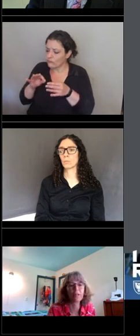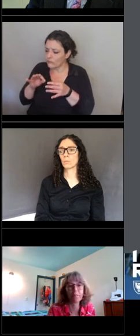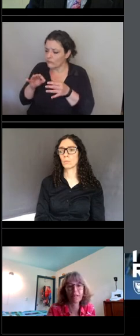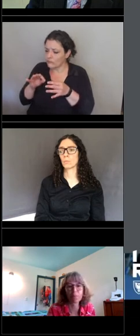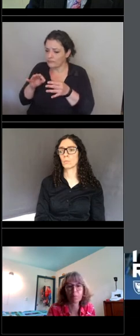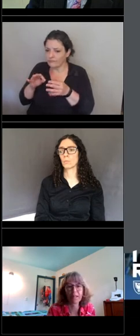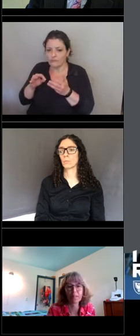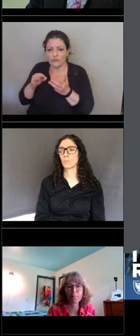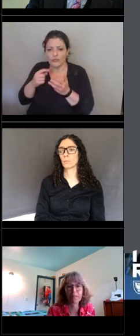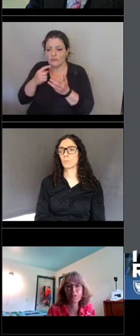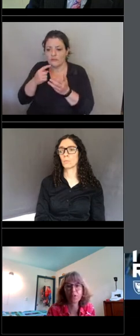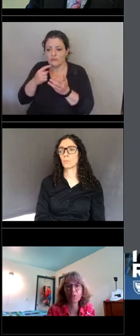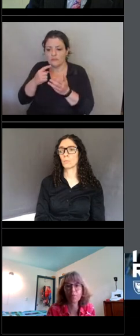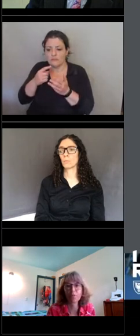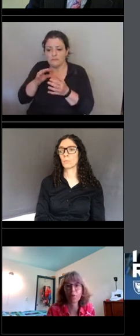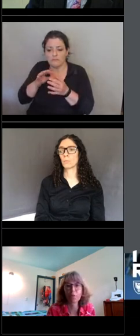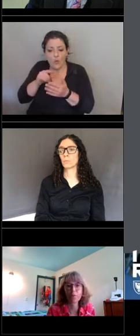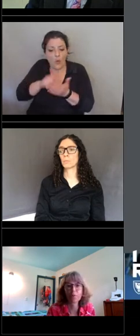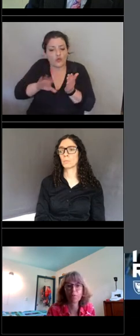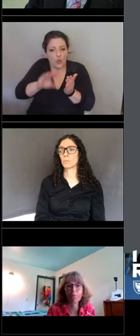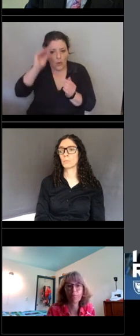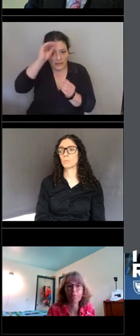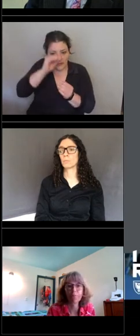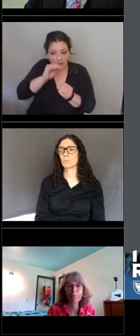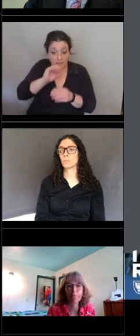to be included in management plans based on your review?